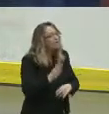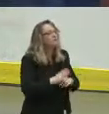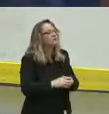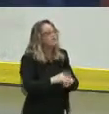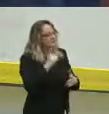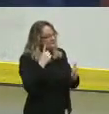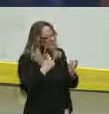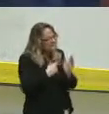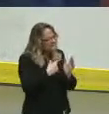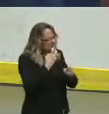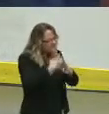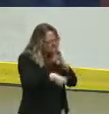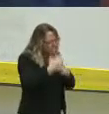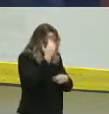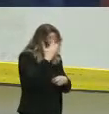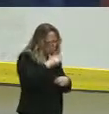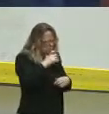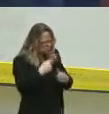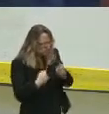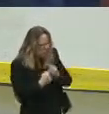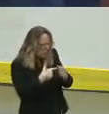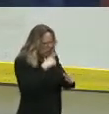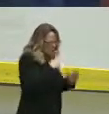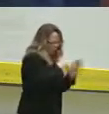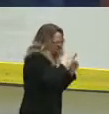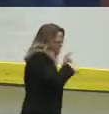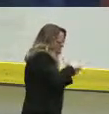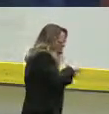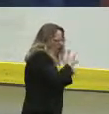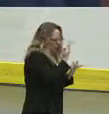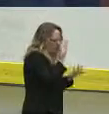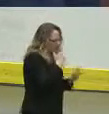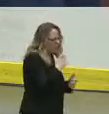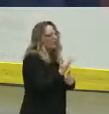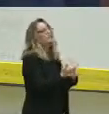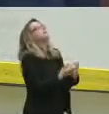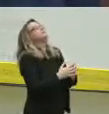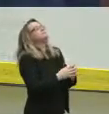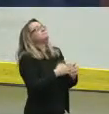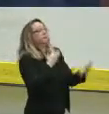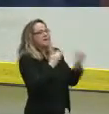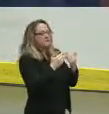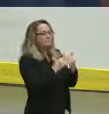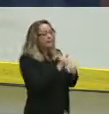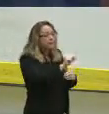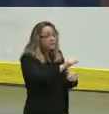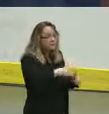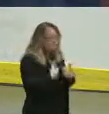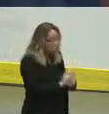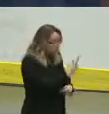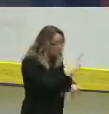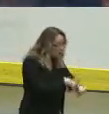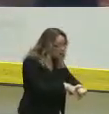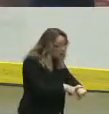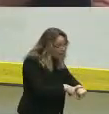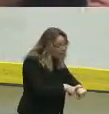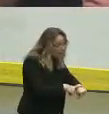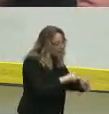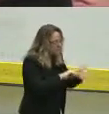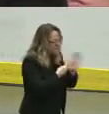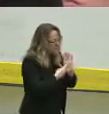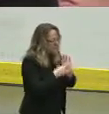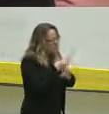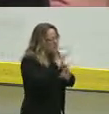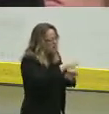who. Yes, we do only live once, but do something valuable so that it benefits those around